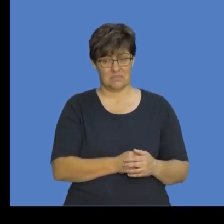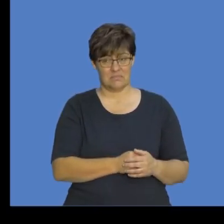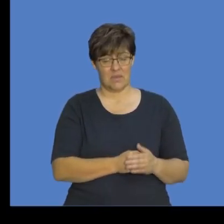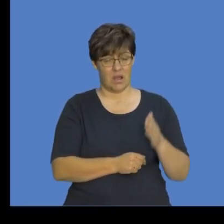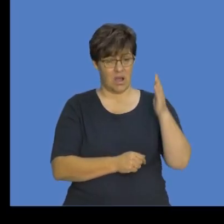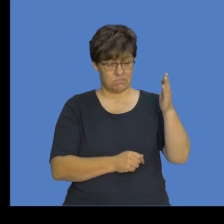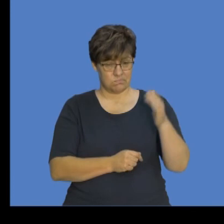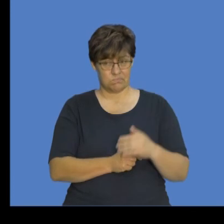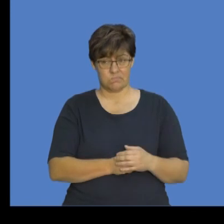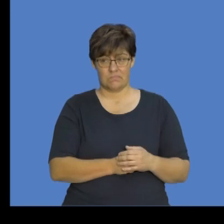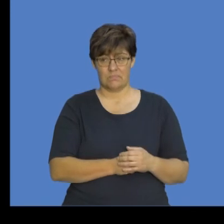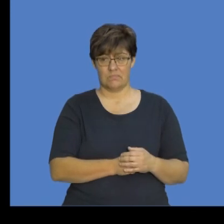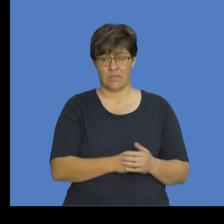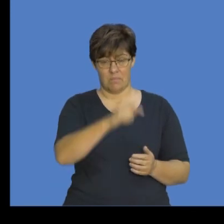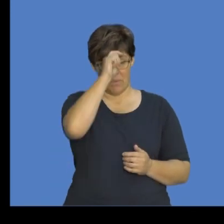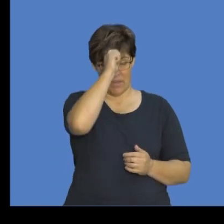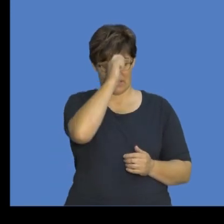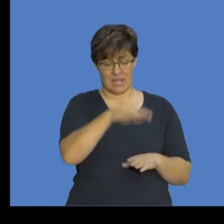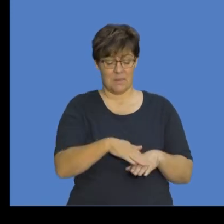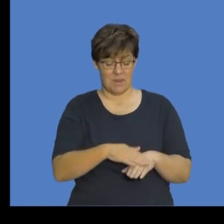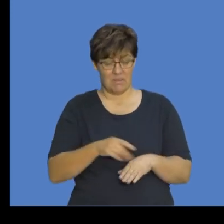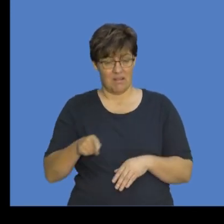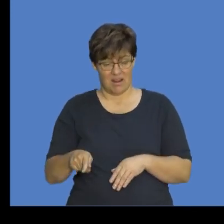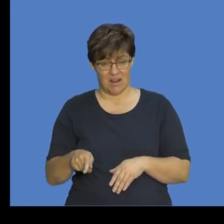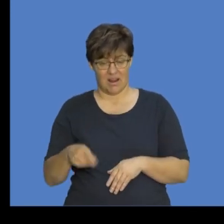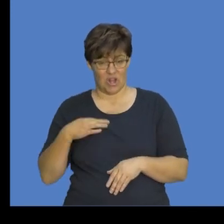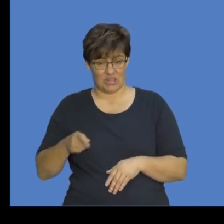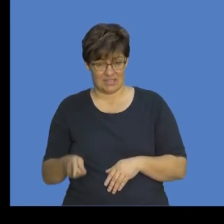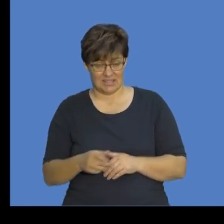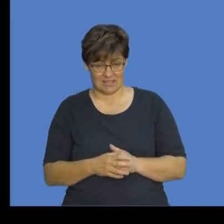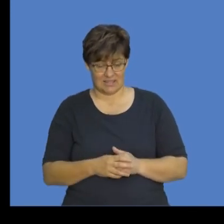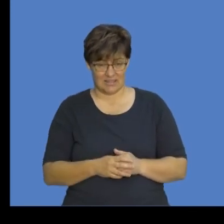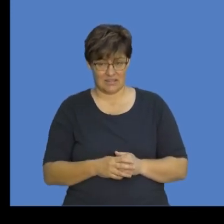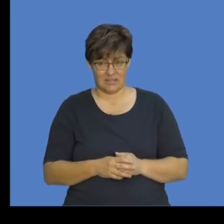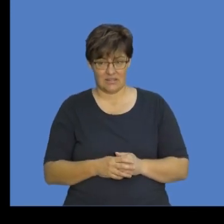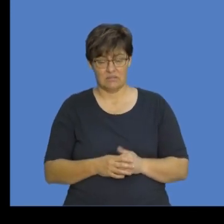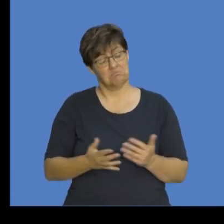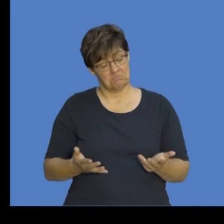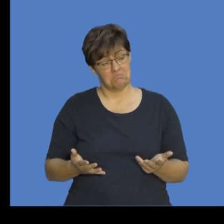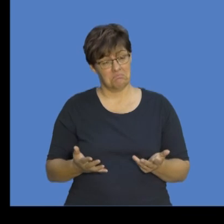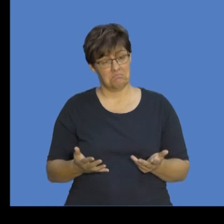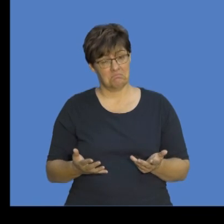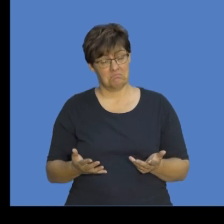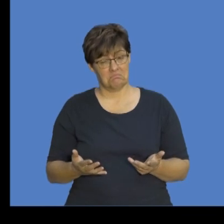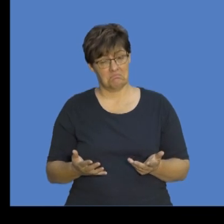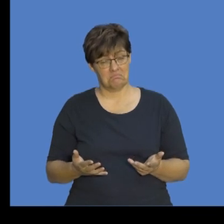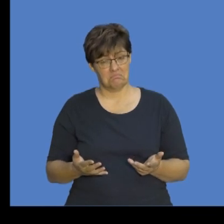is there, and the minimum for girl is there. So